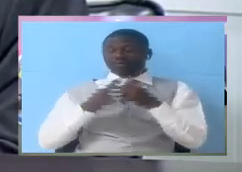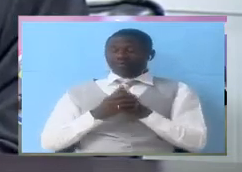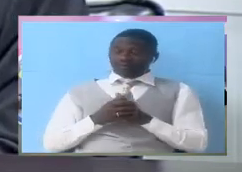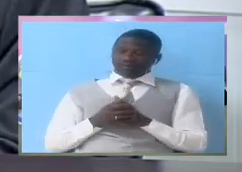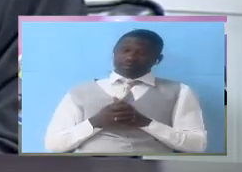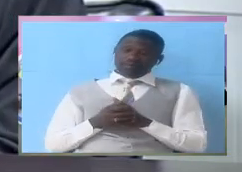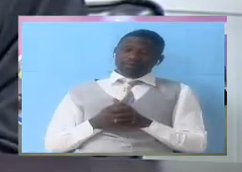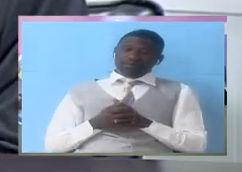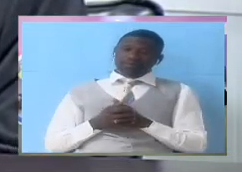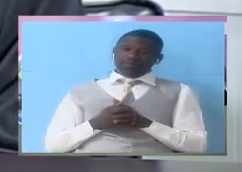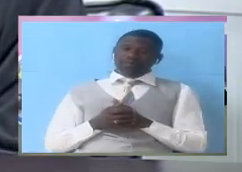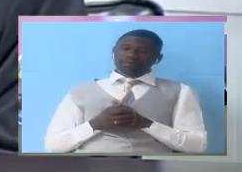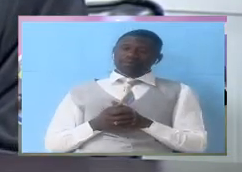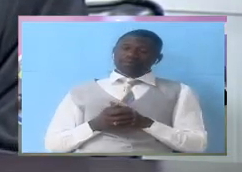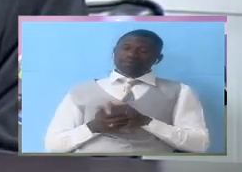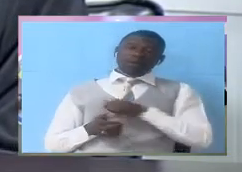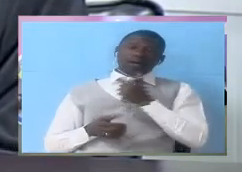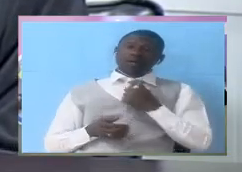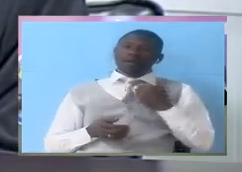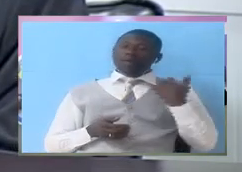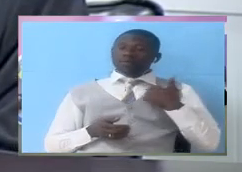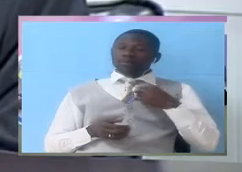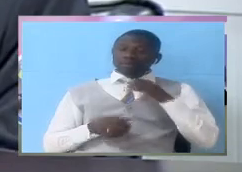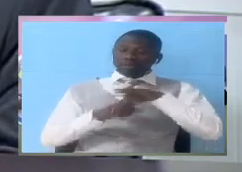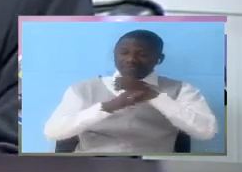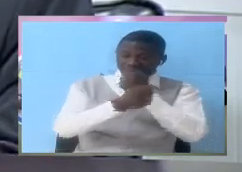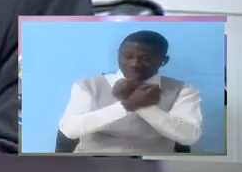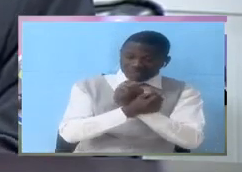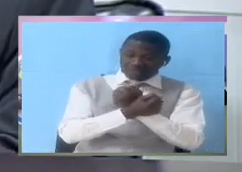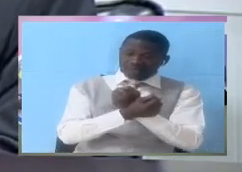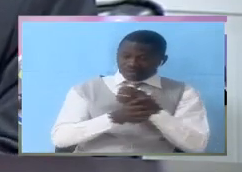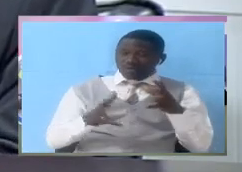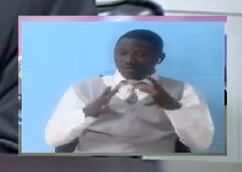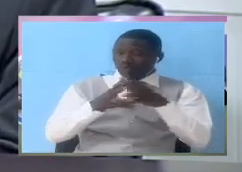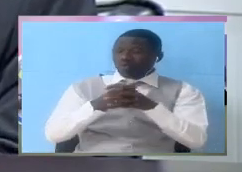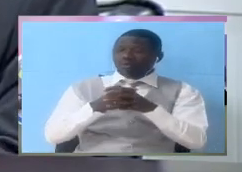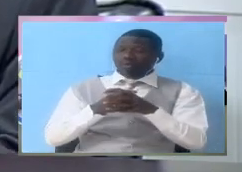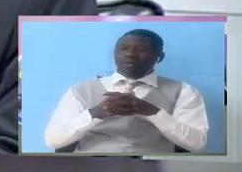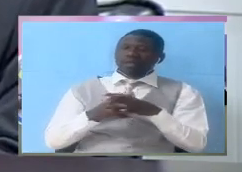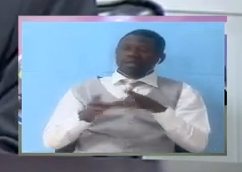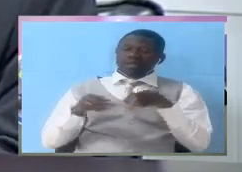the suspects were cooperate. And the suspects were cooperating. When I found out